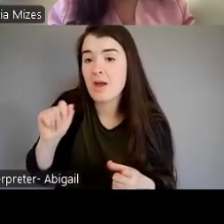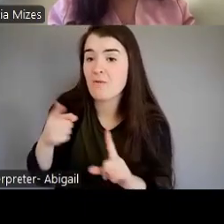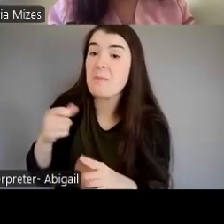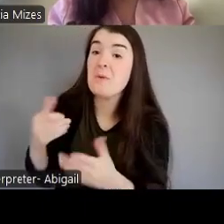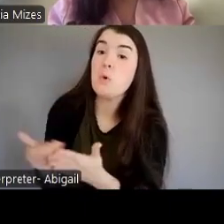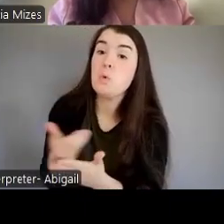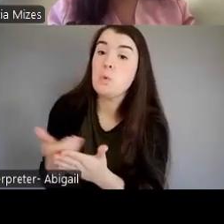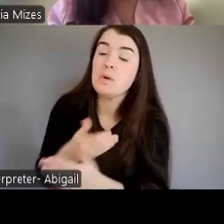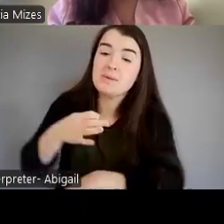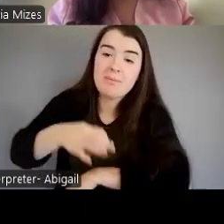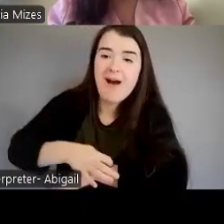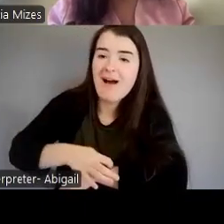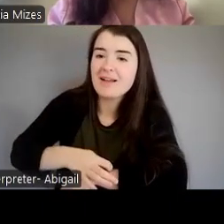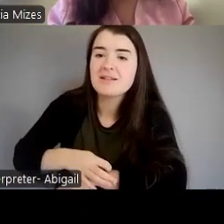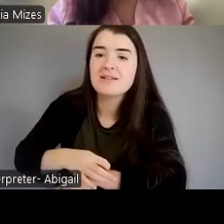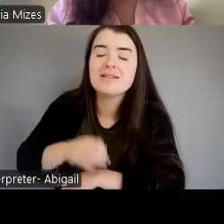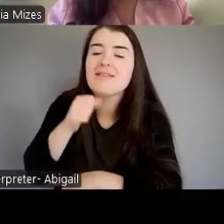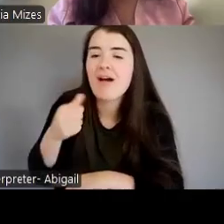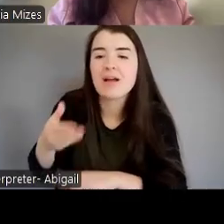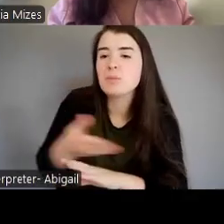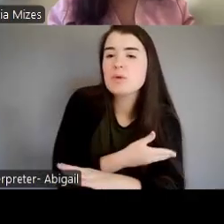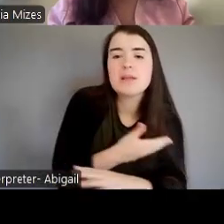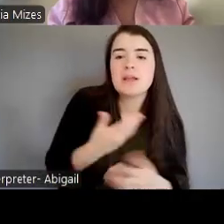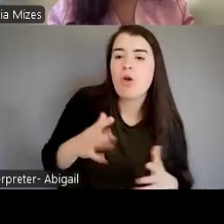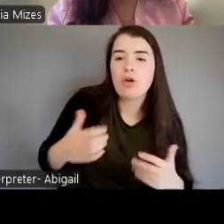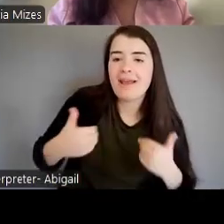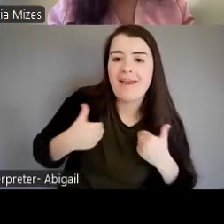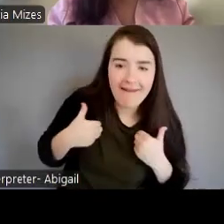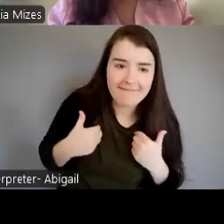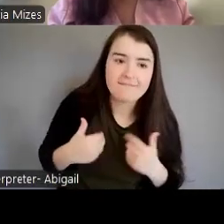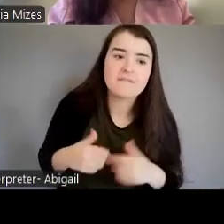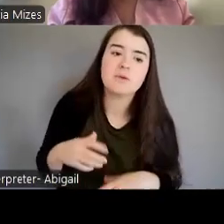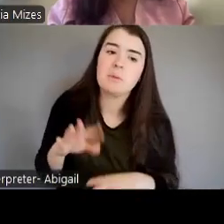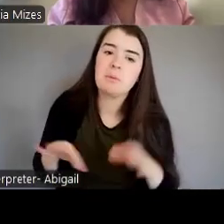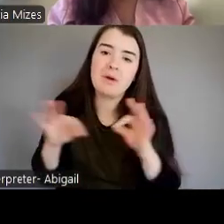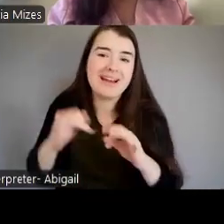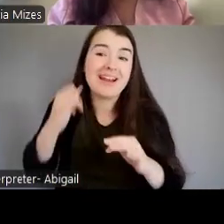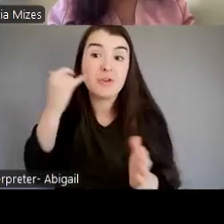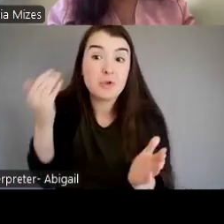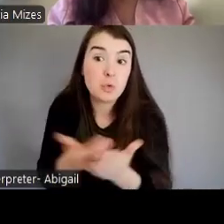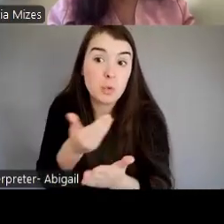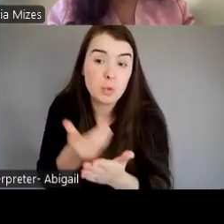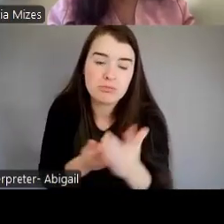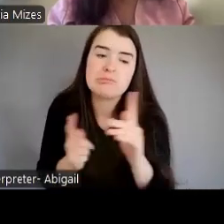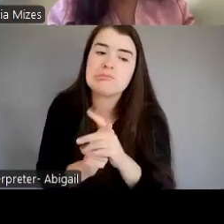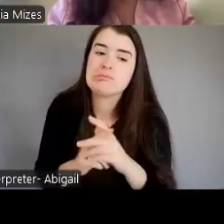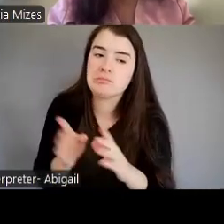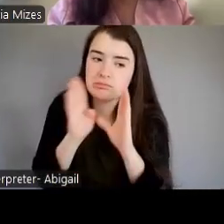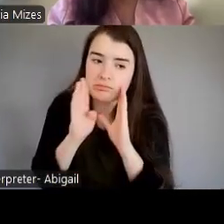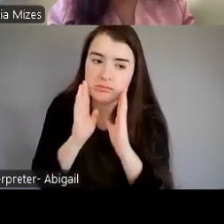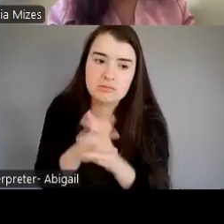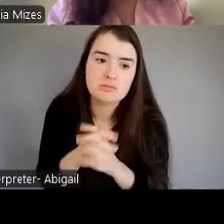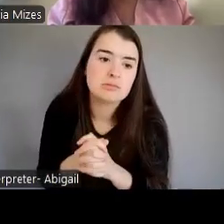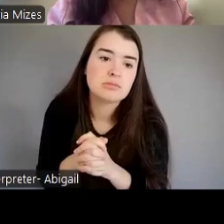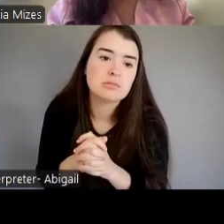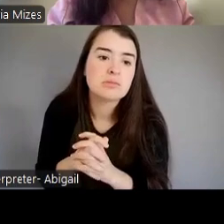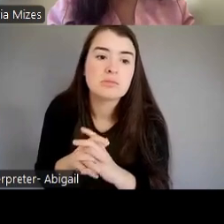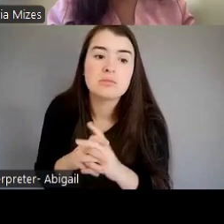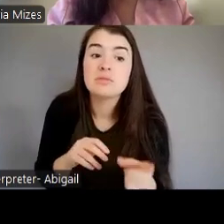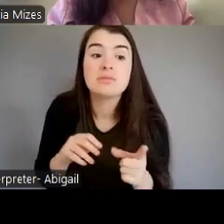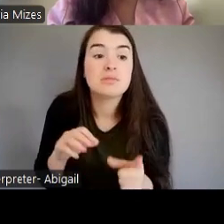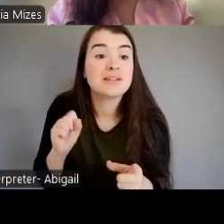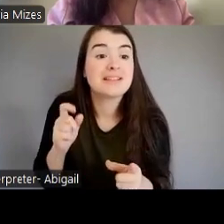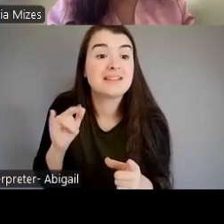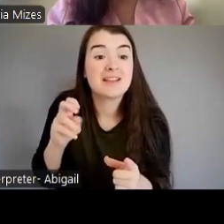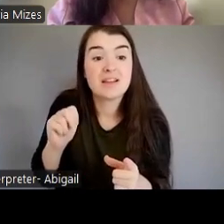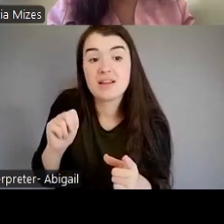of new spot that's rapidly growing, changing, bleeding, that's the biggest thing to look out for. Skin cancer only affects older individuals. This is completely